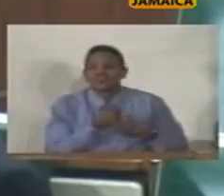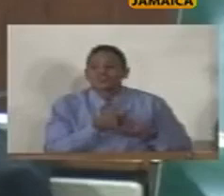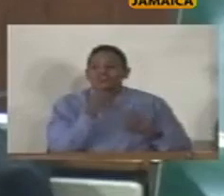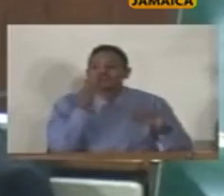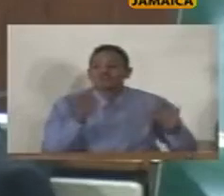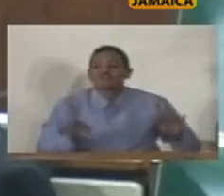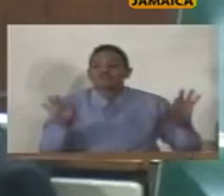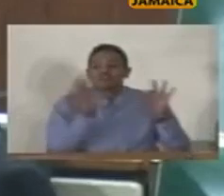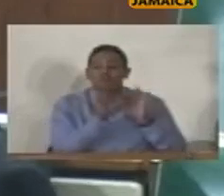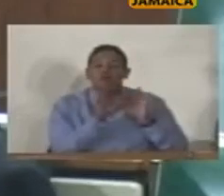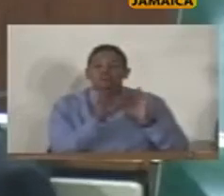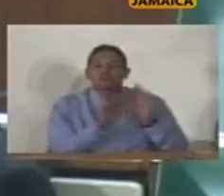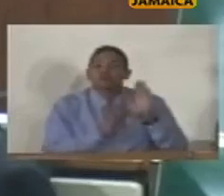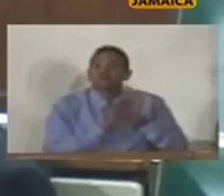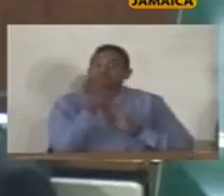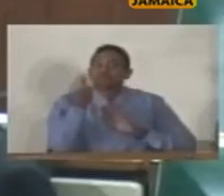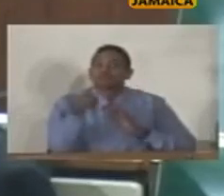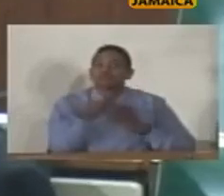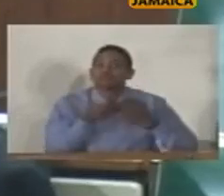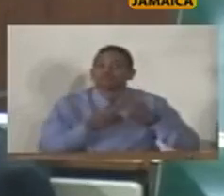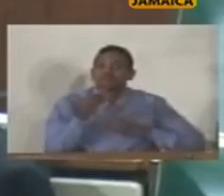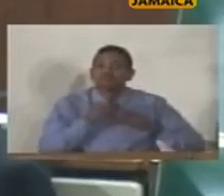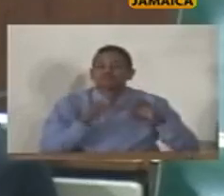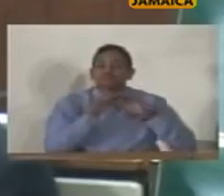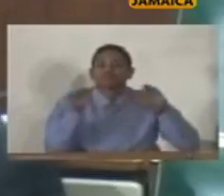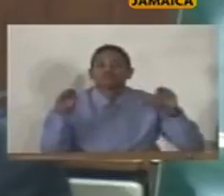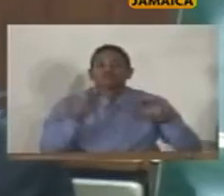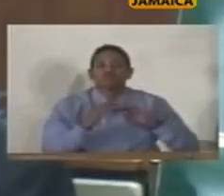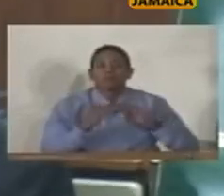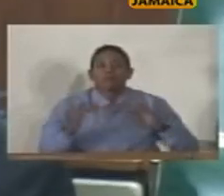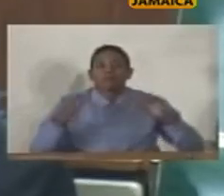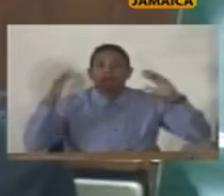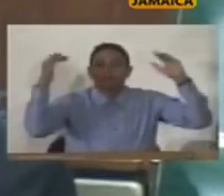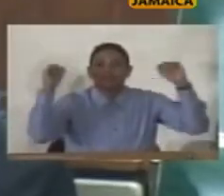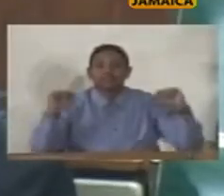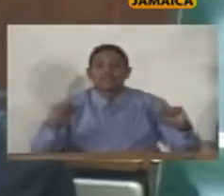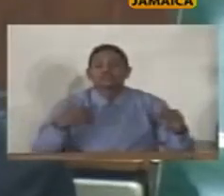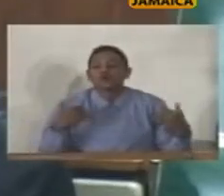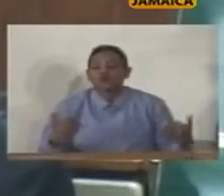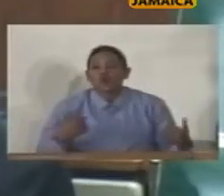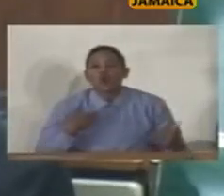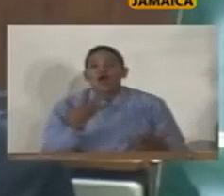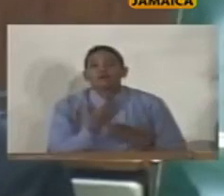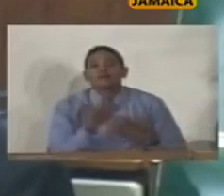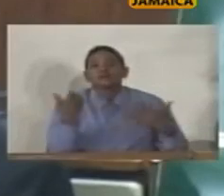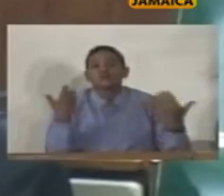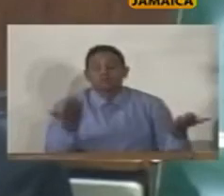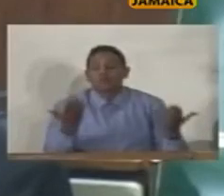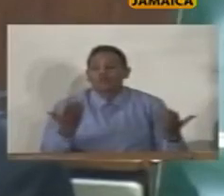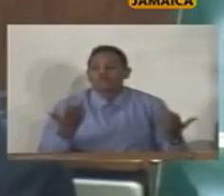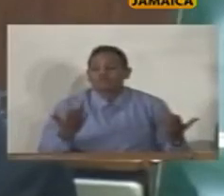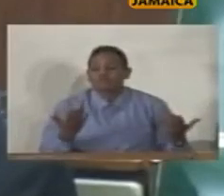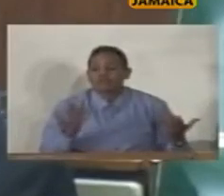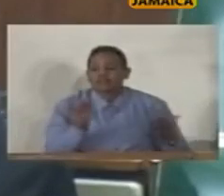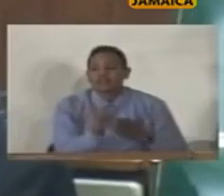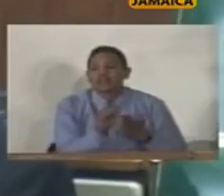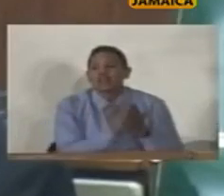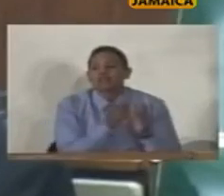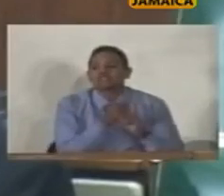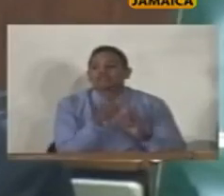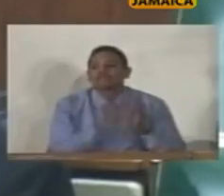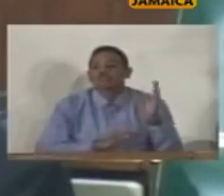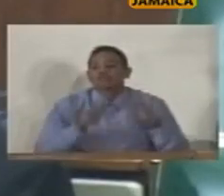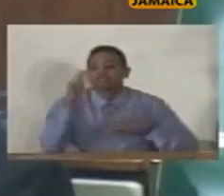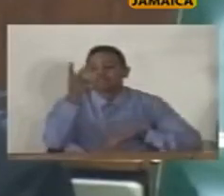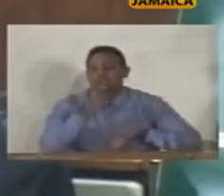vitally important for Jamaica. So, Mr. Speaker, I now beg to move that the bill be read a